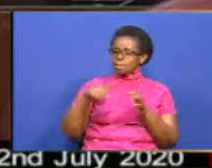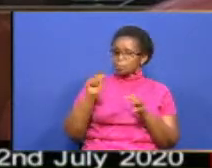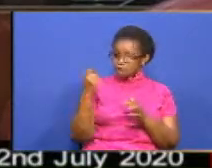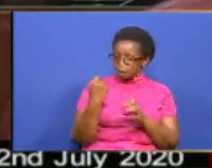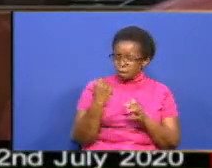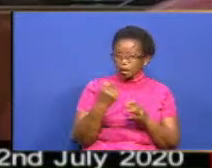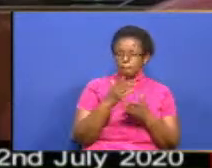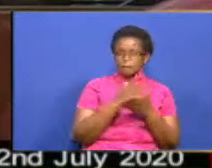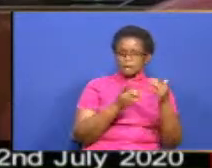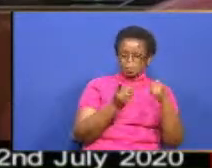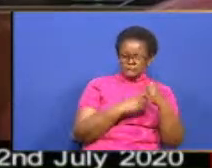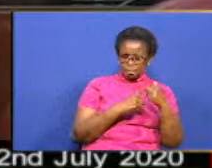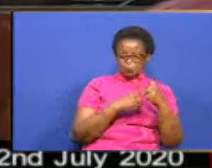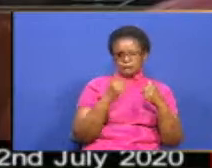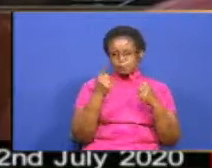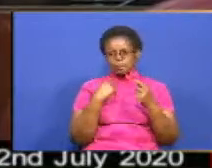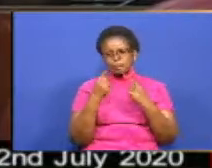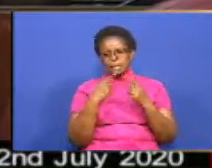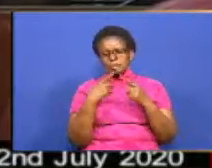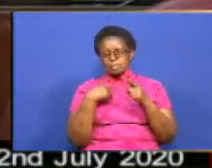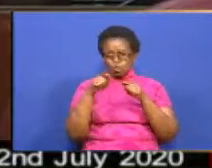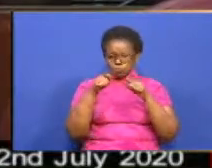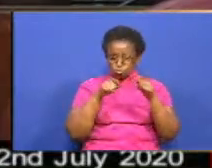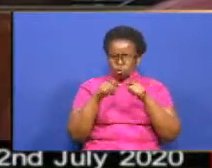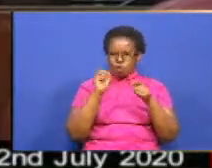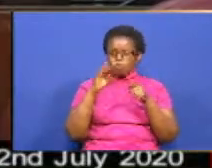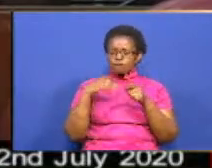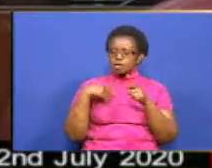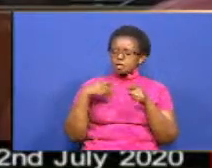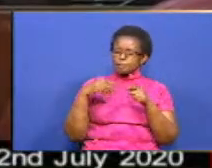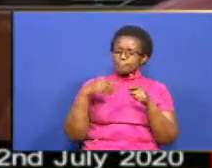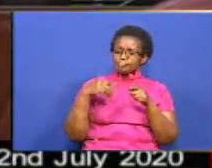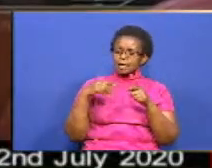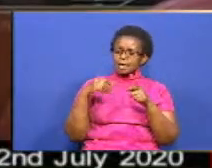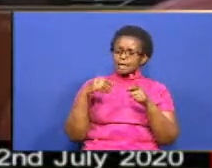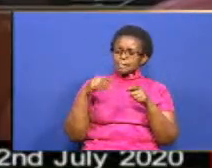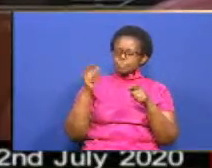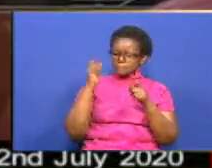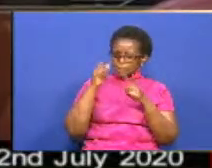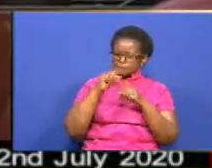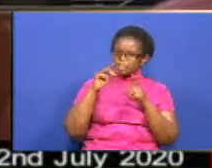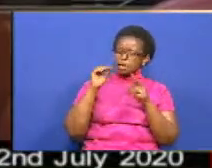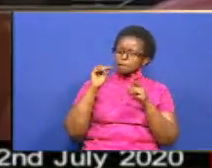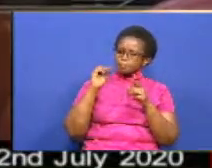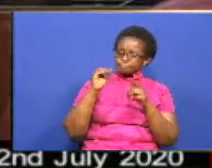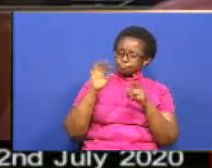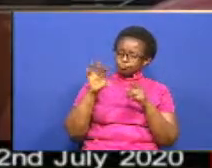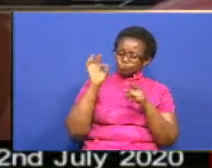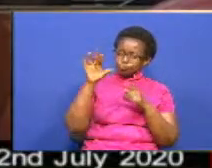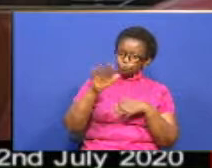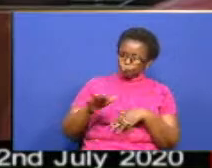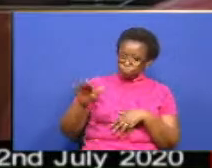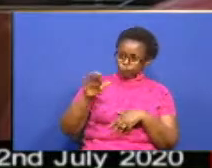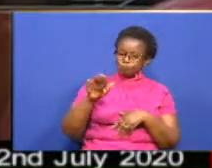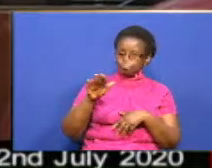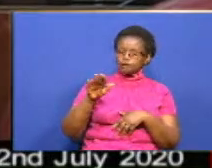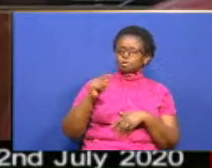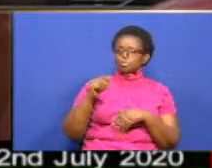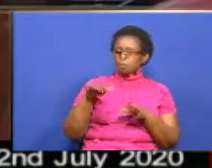of the designated areas. And I think here is where we members need to just look